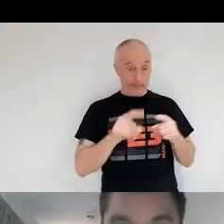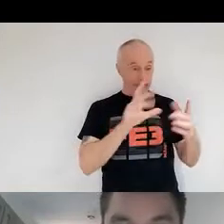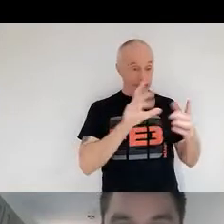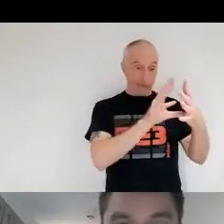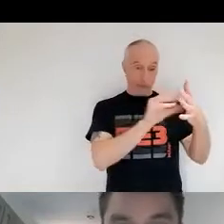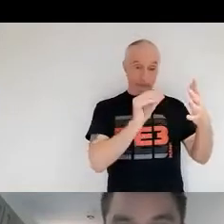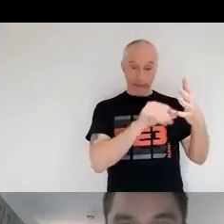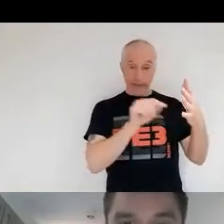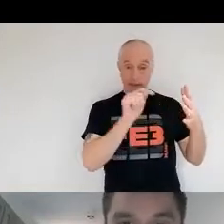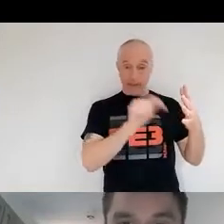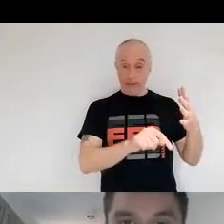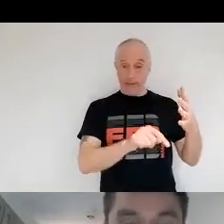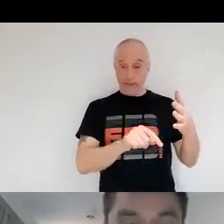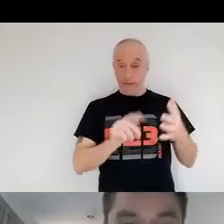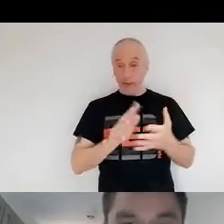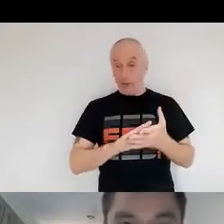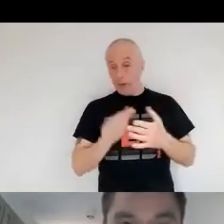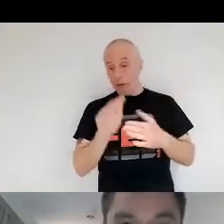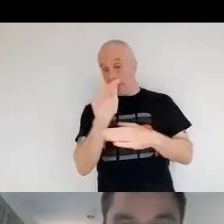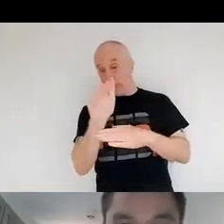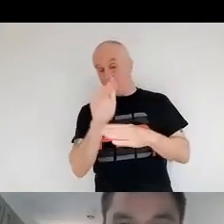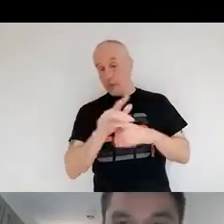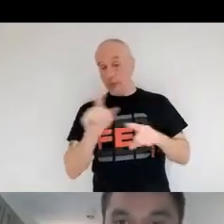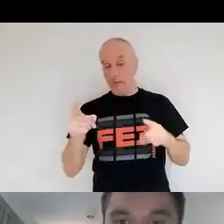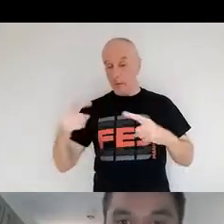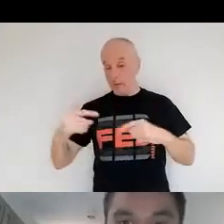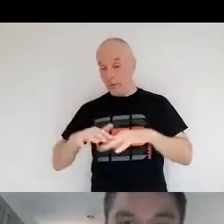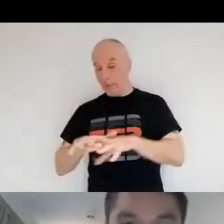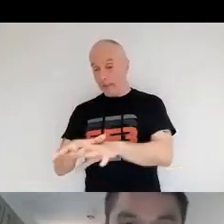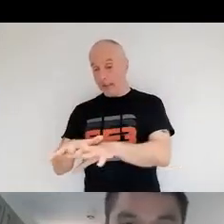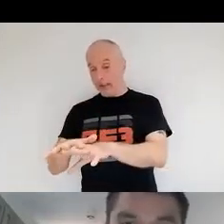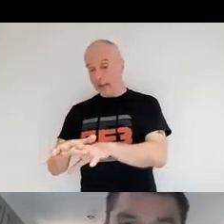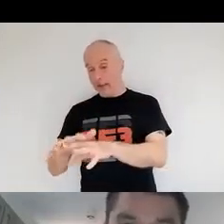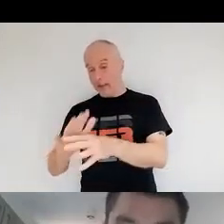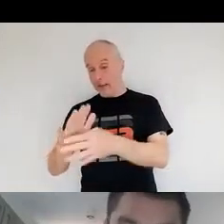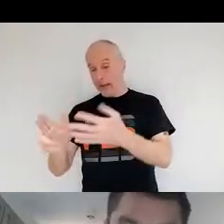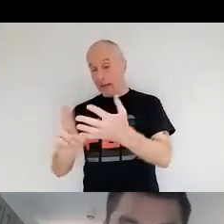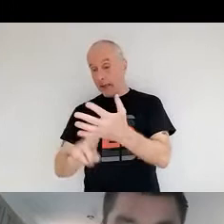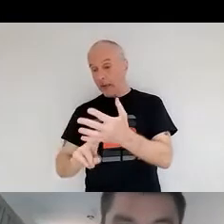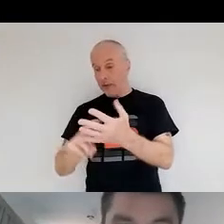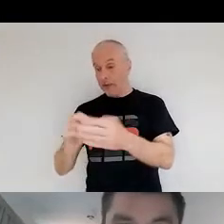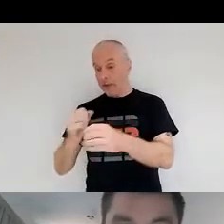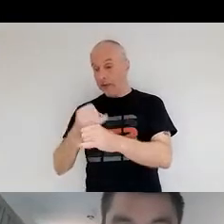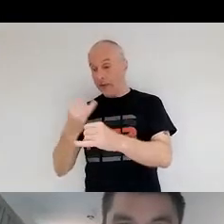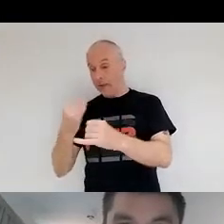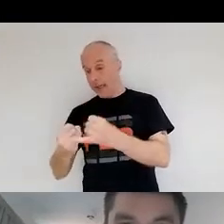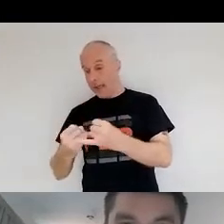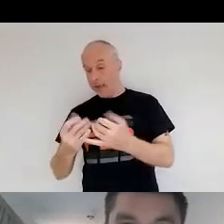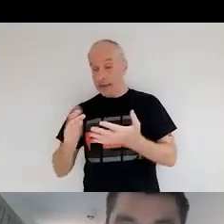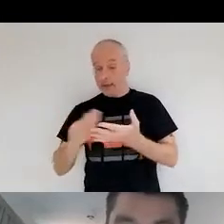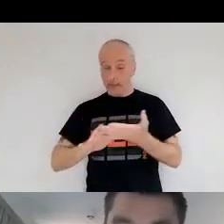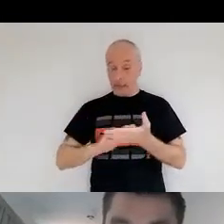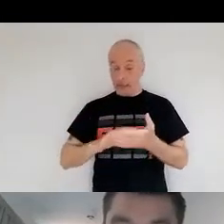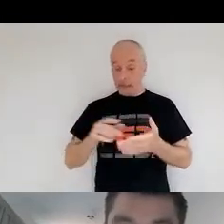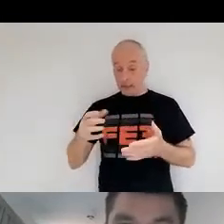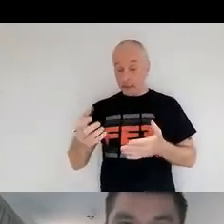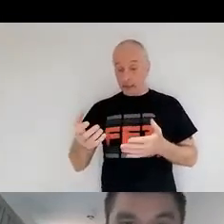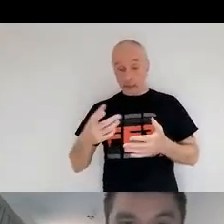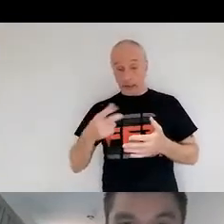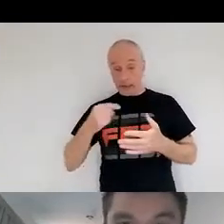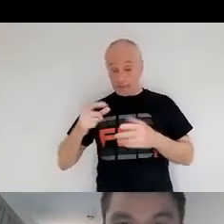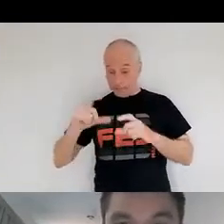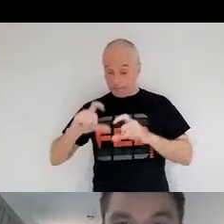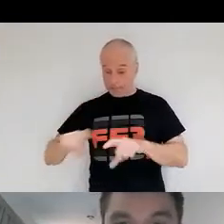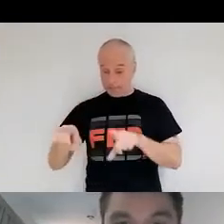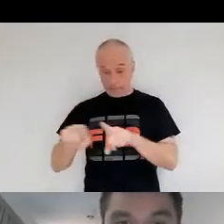the strategic intent of blending hydrogen into the system is to enable the existing asset base of appliances